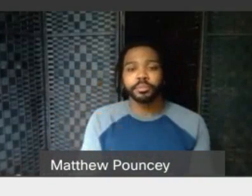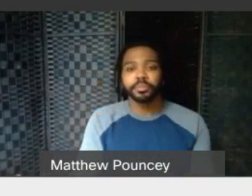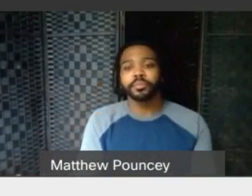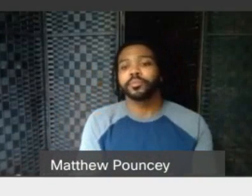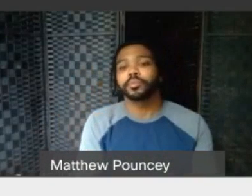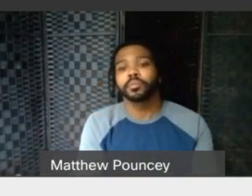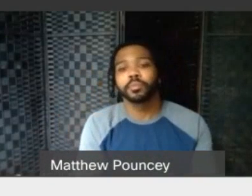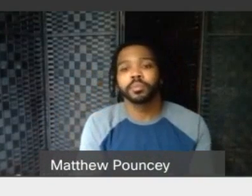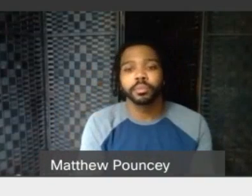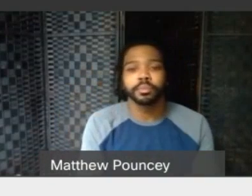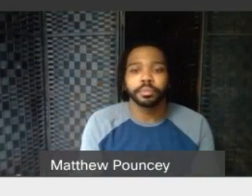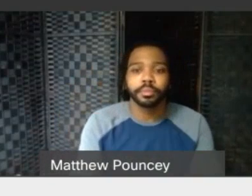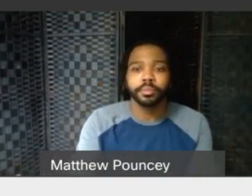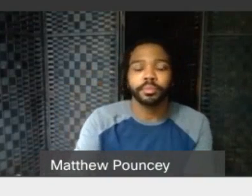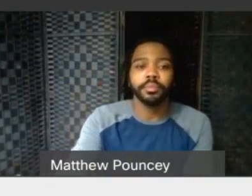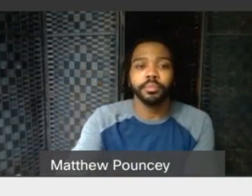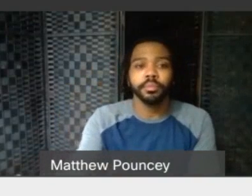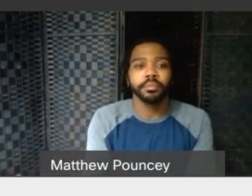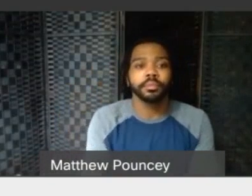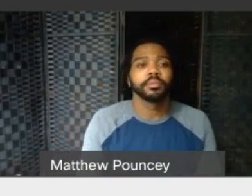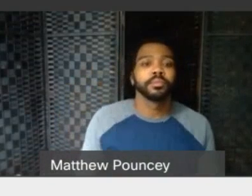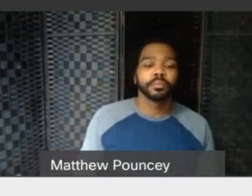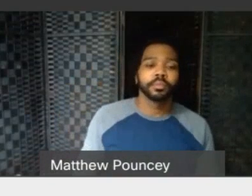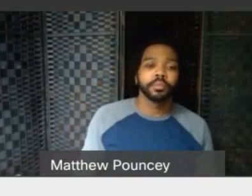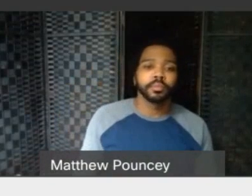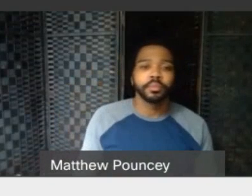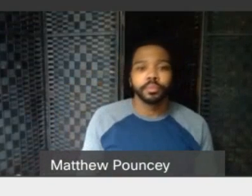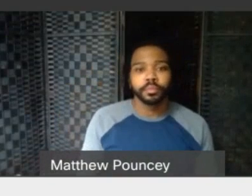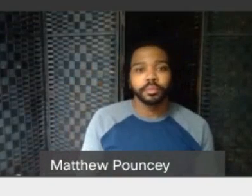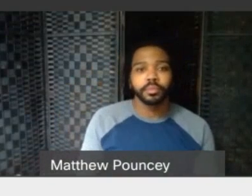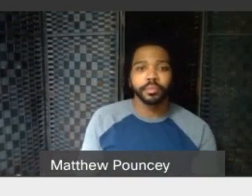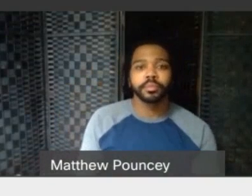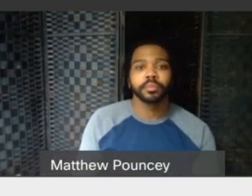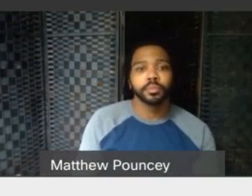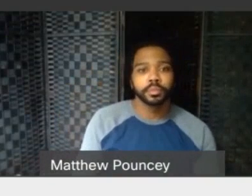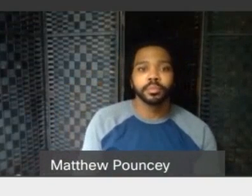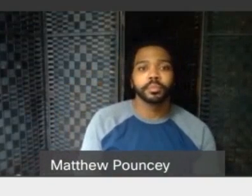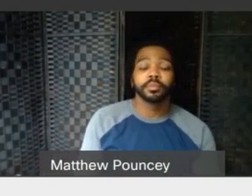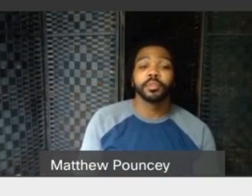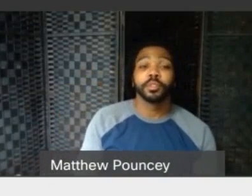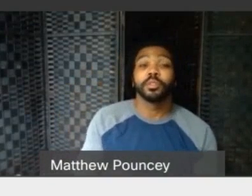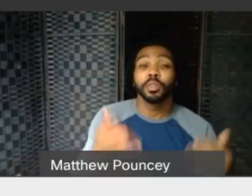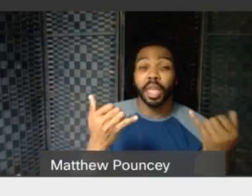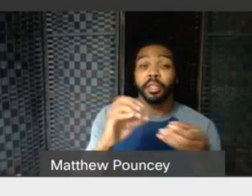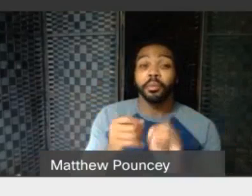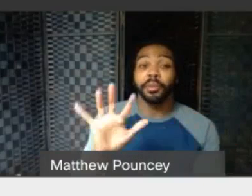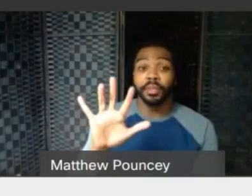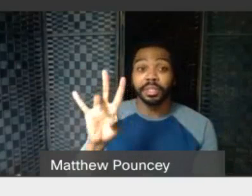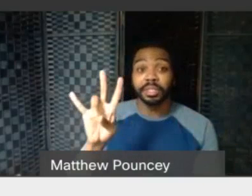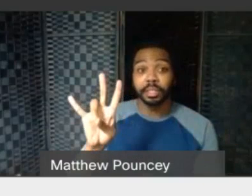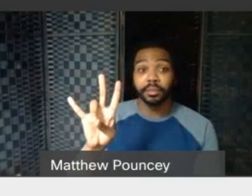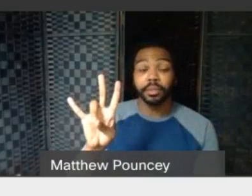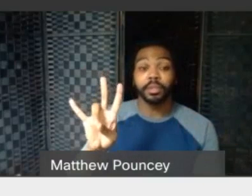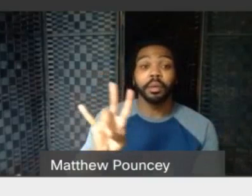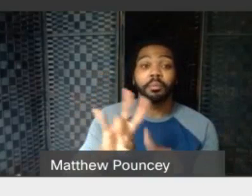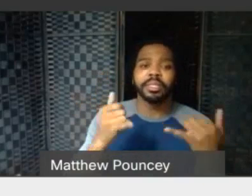meeting will be updated to reflect those changes. So it would be 57, but it's still 36 confirmed COVID